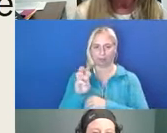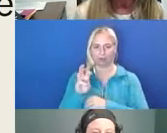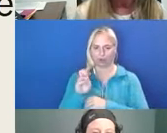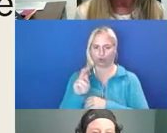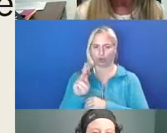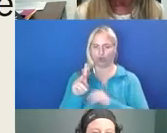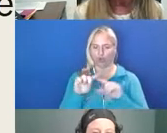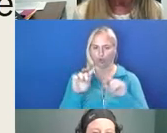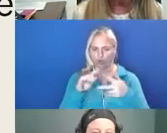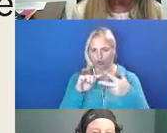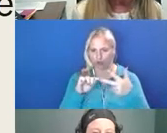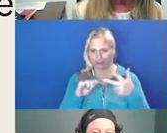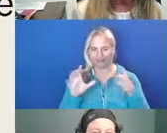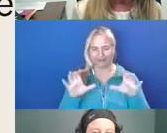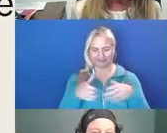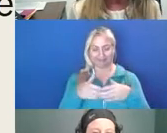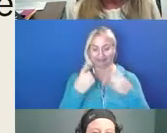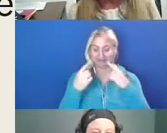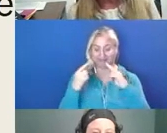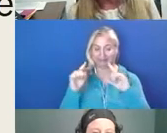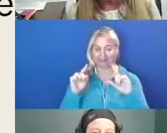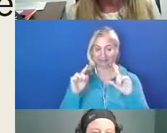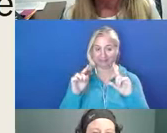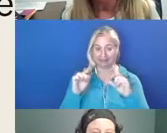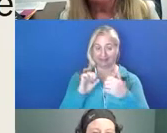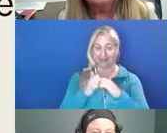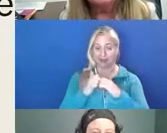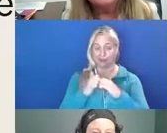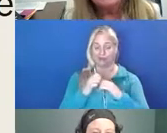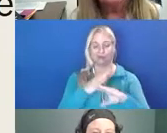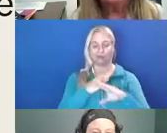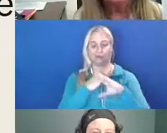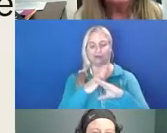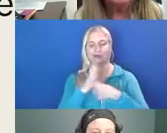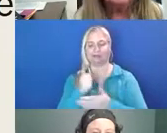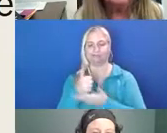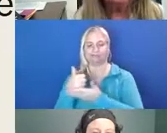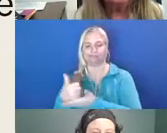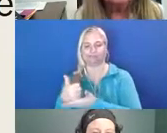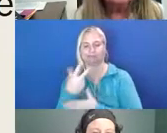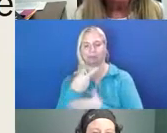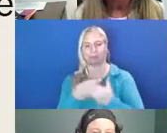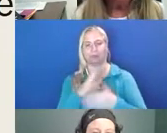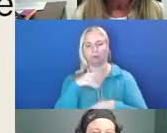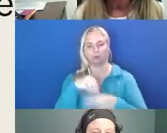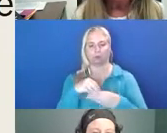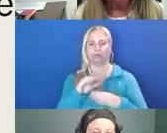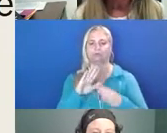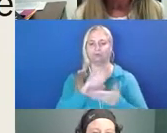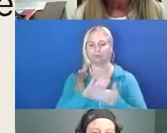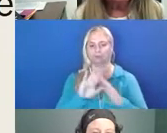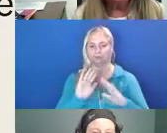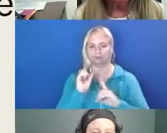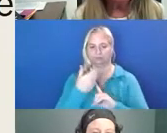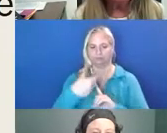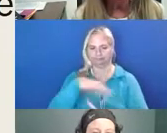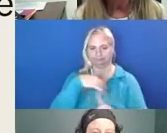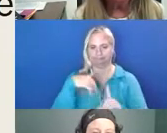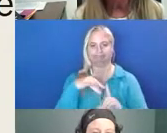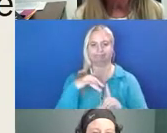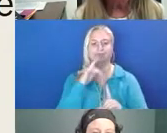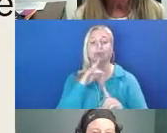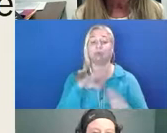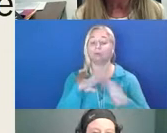been very successful in both prevention and intervention in our school settings. Those behavioral supports